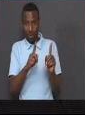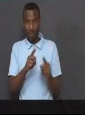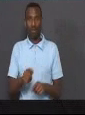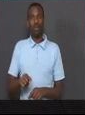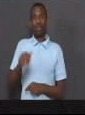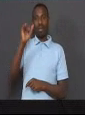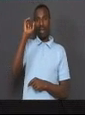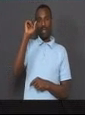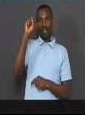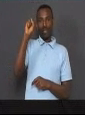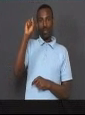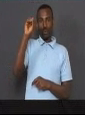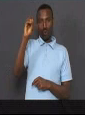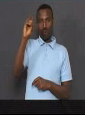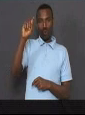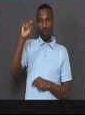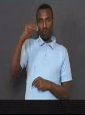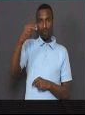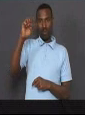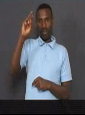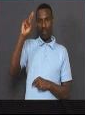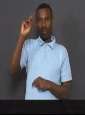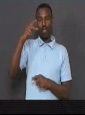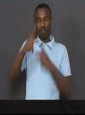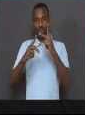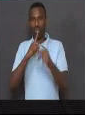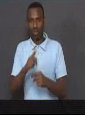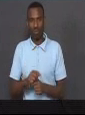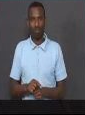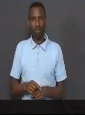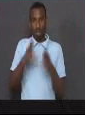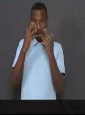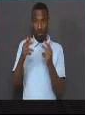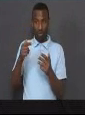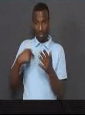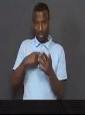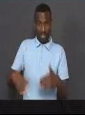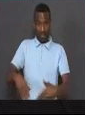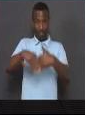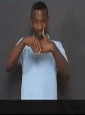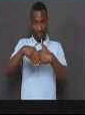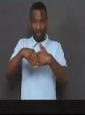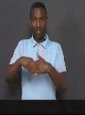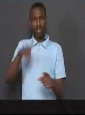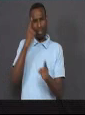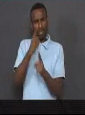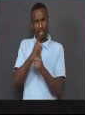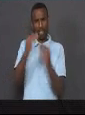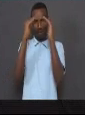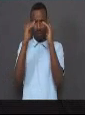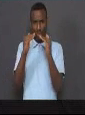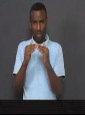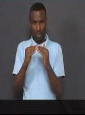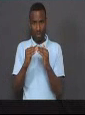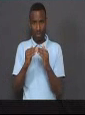an isothermal process. As we introduced, the appropriate equation